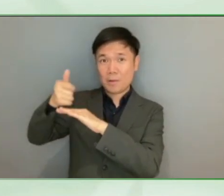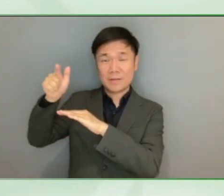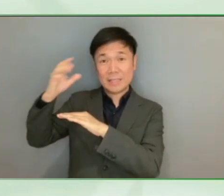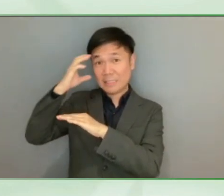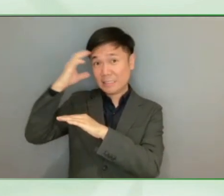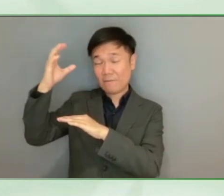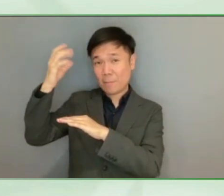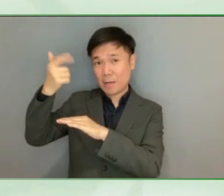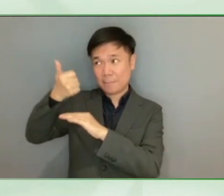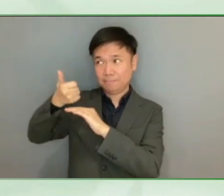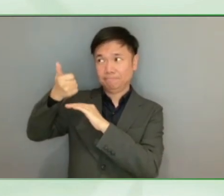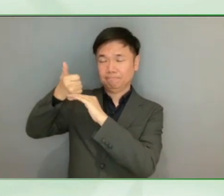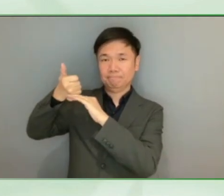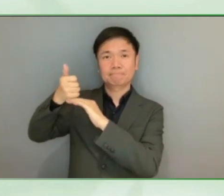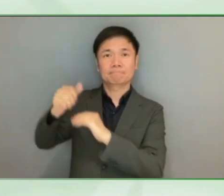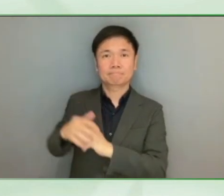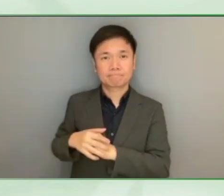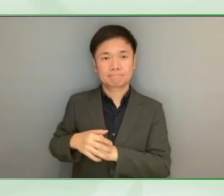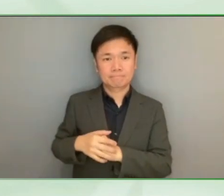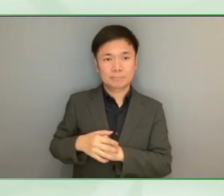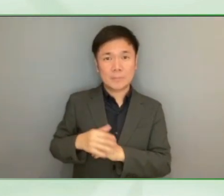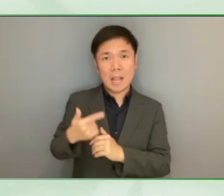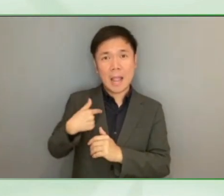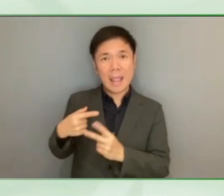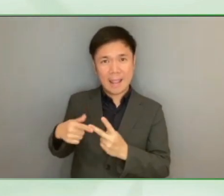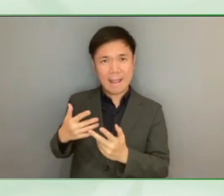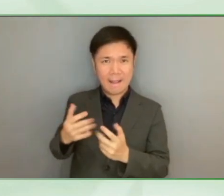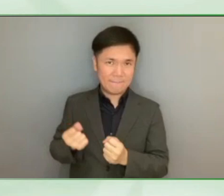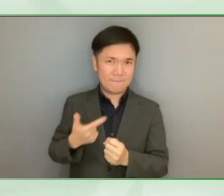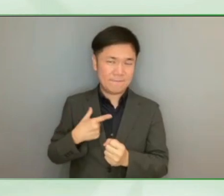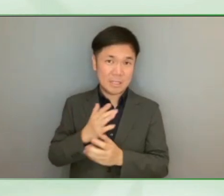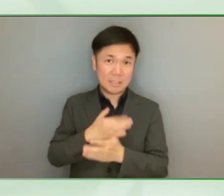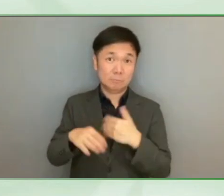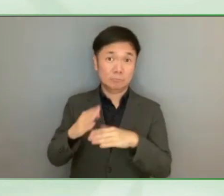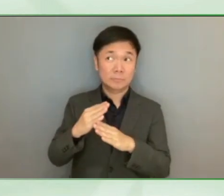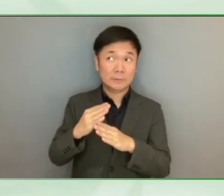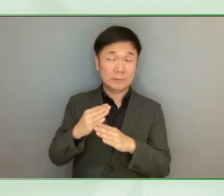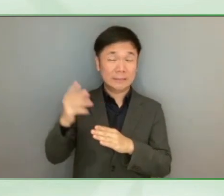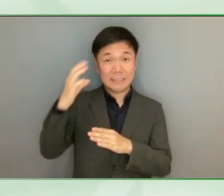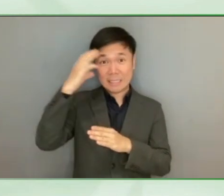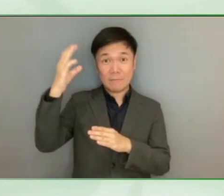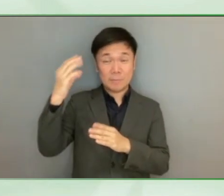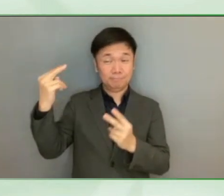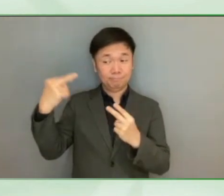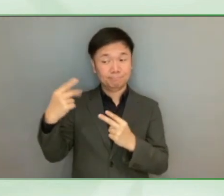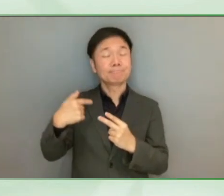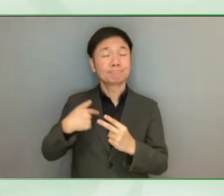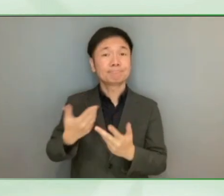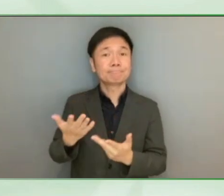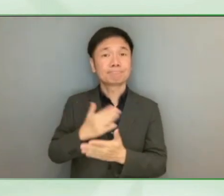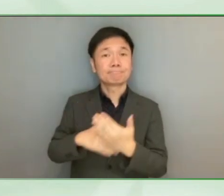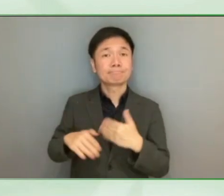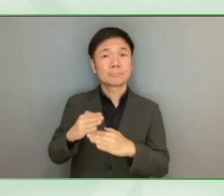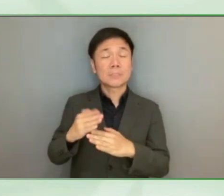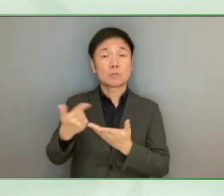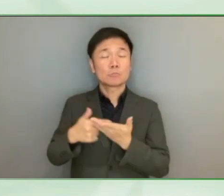position like myself as a person with a disability, being visible in the federal government space, does send the signal that